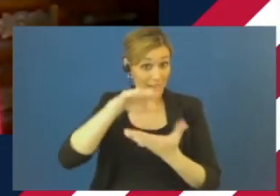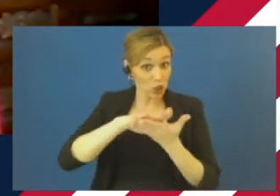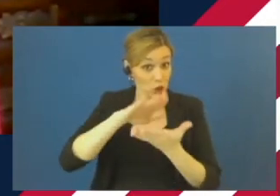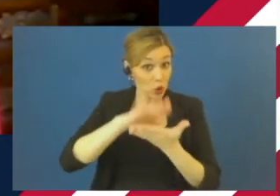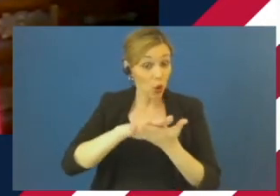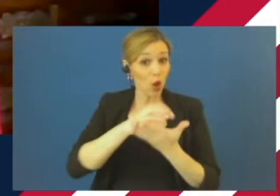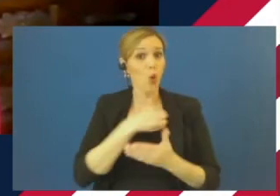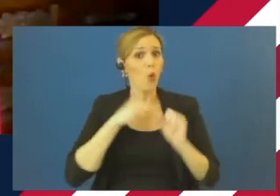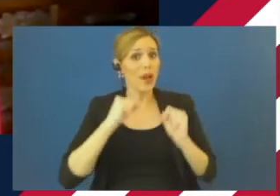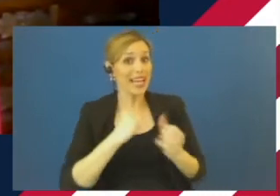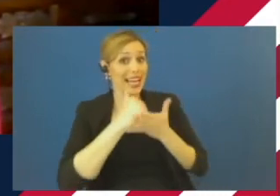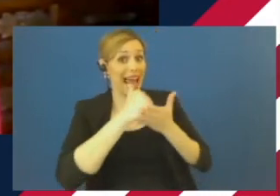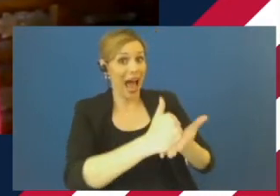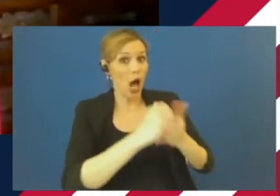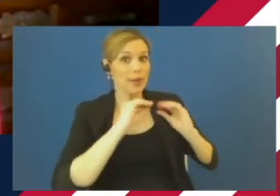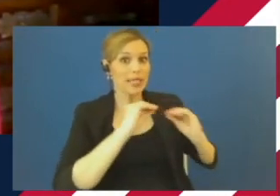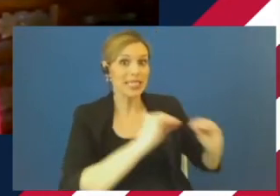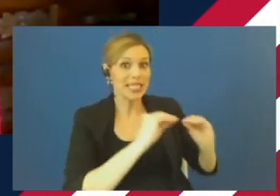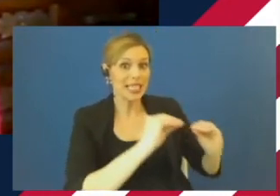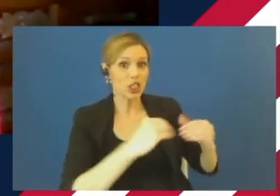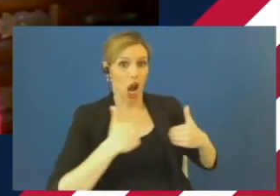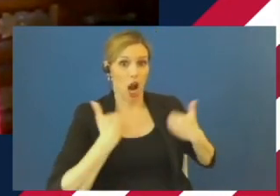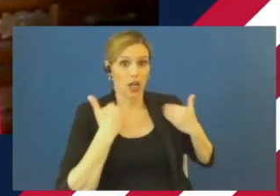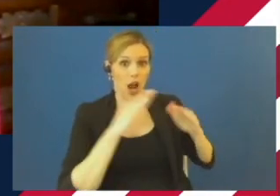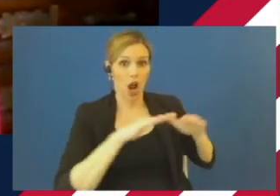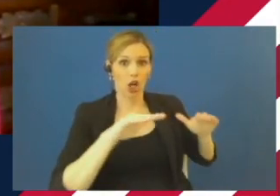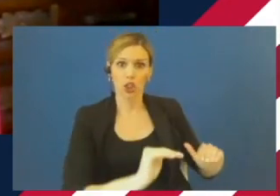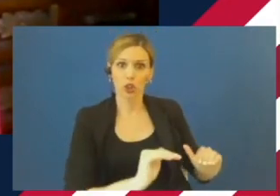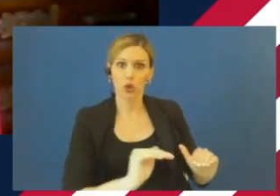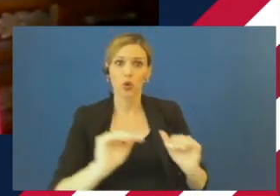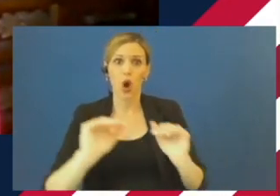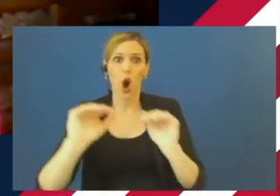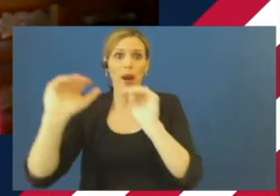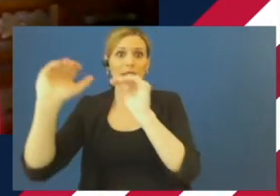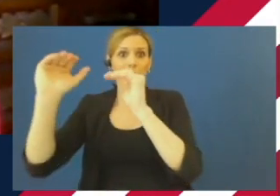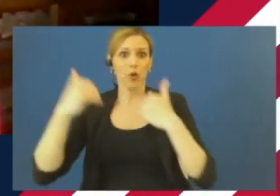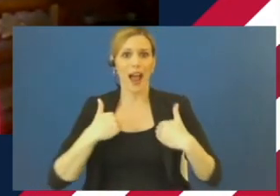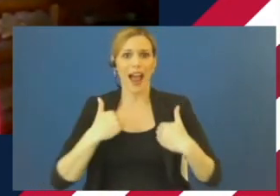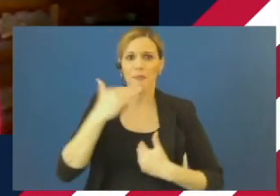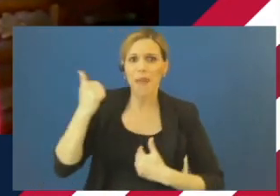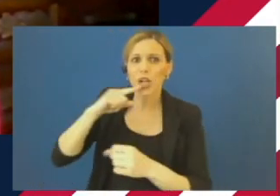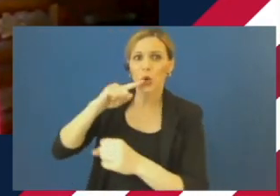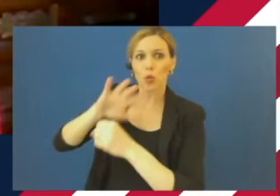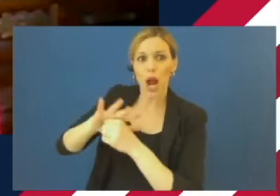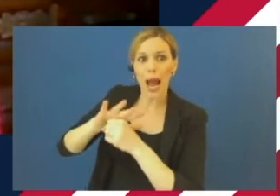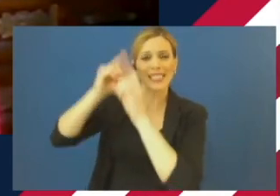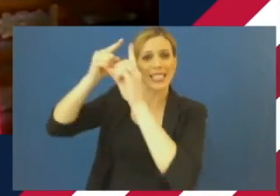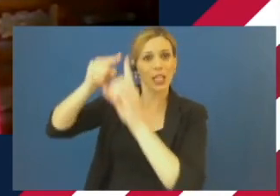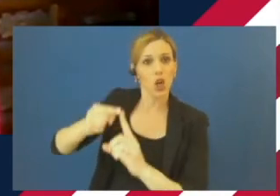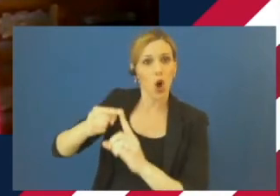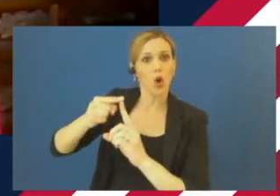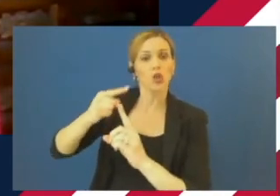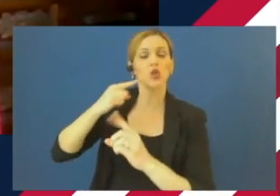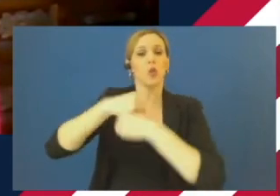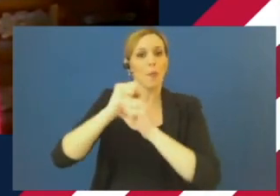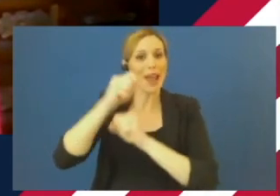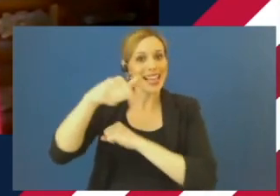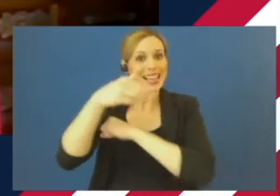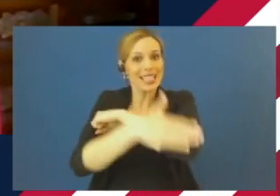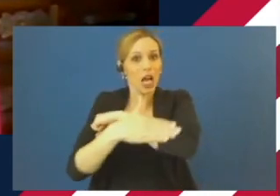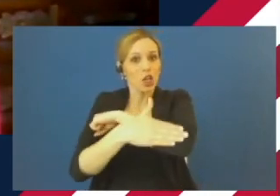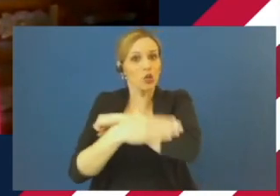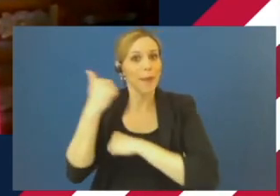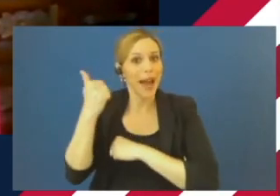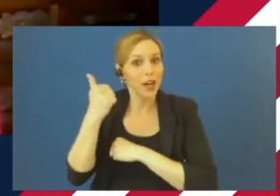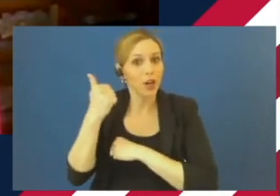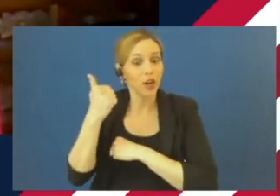generations accomplished. They can get closer to that American promise of truth, justice, opportunity, and that all people are created equal. We are